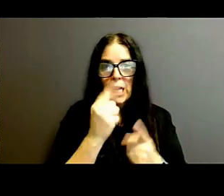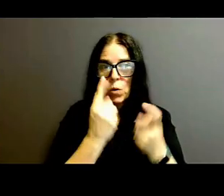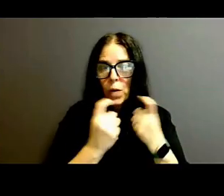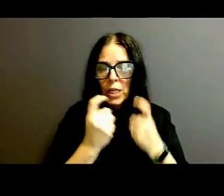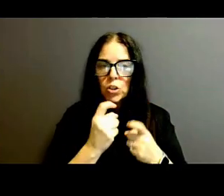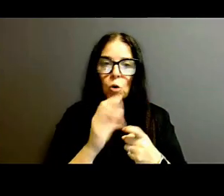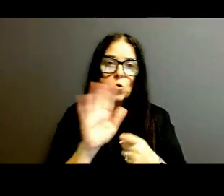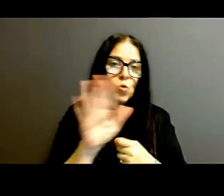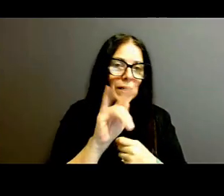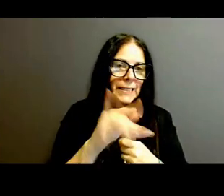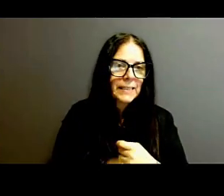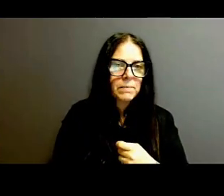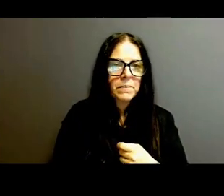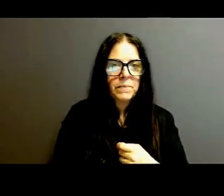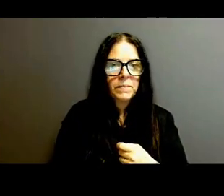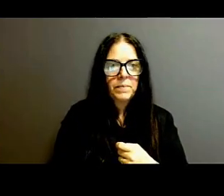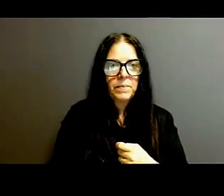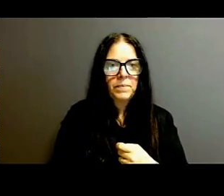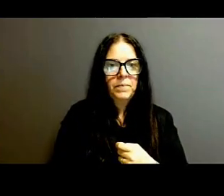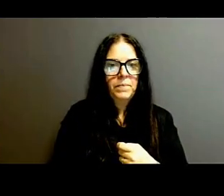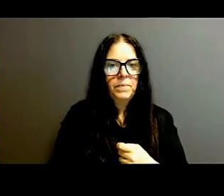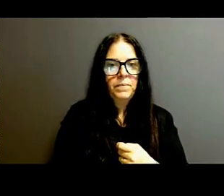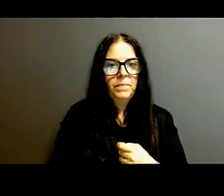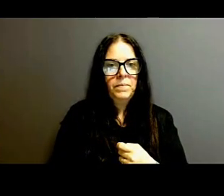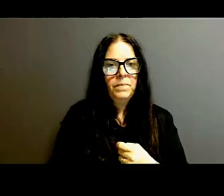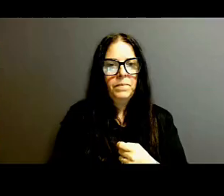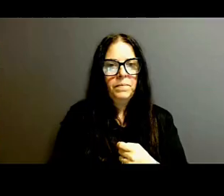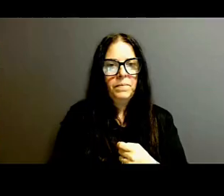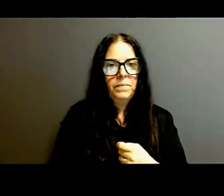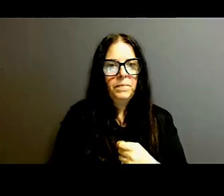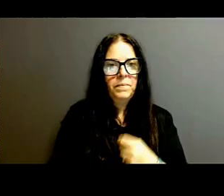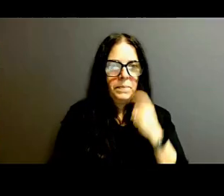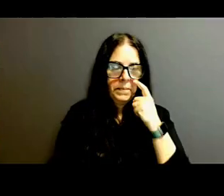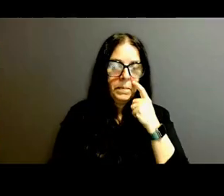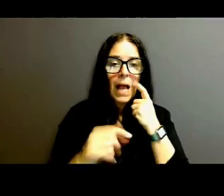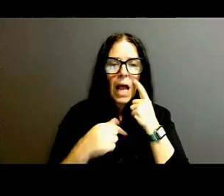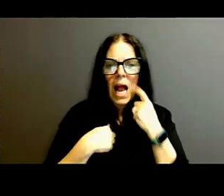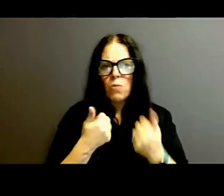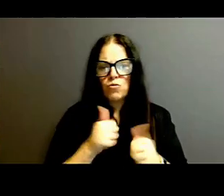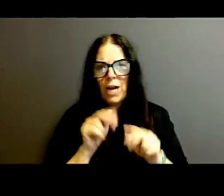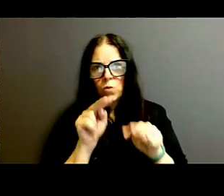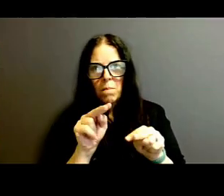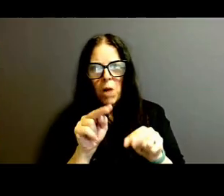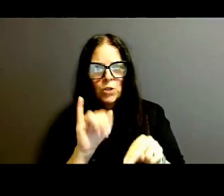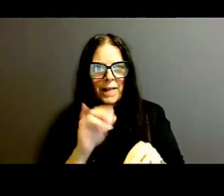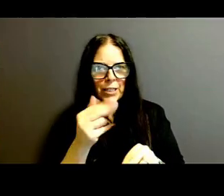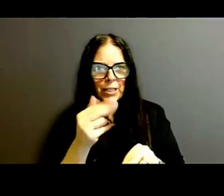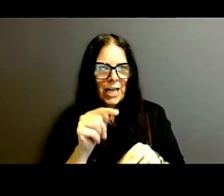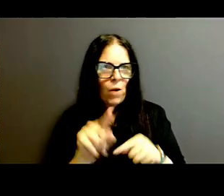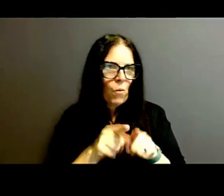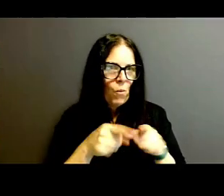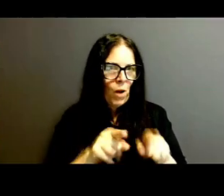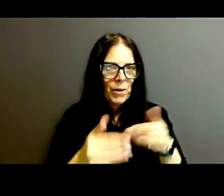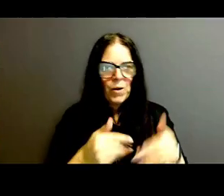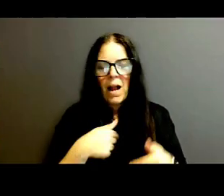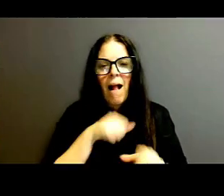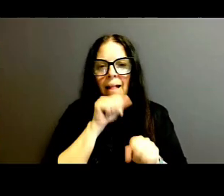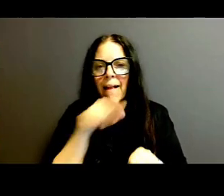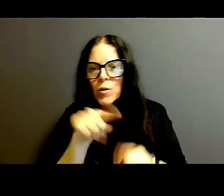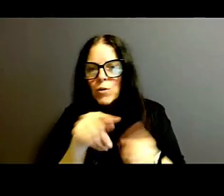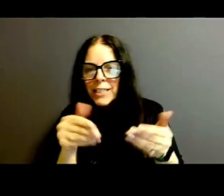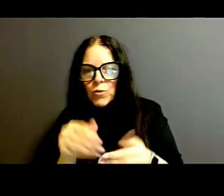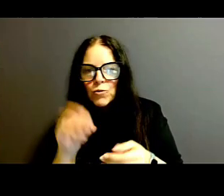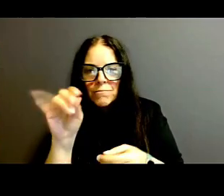may have. I will try to monitor the chat as we go. Okay, I love that you're doing the introductions. It's always so